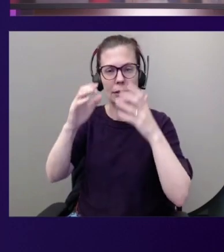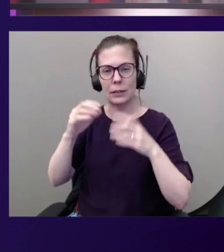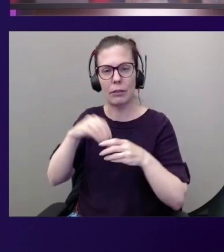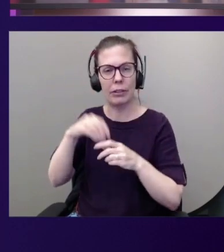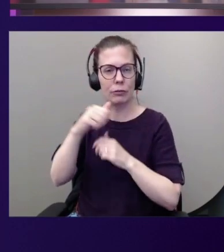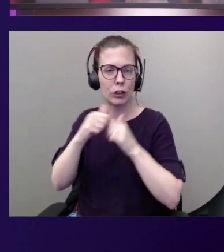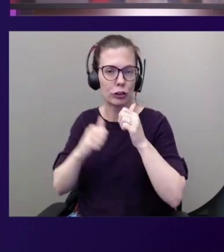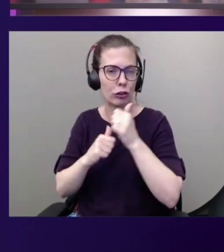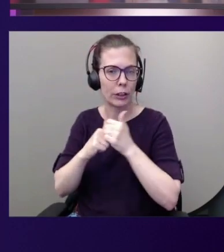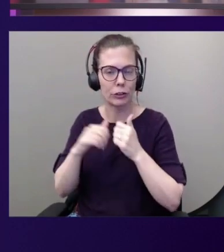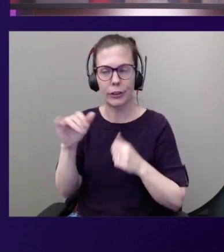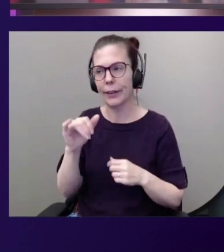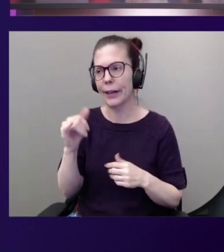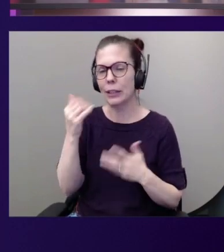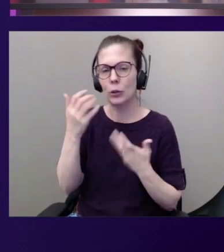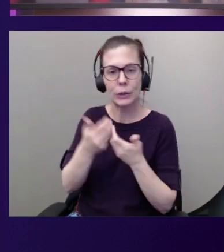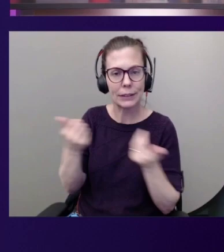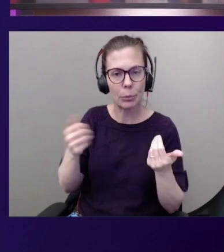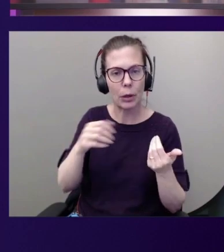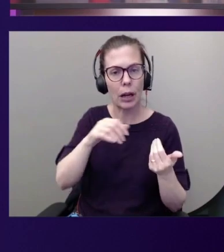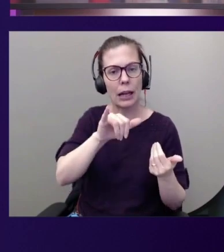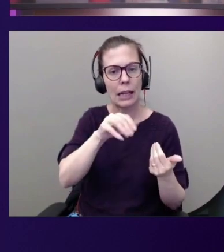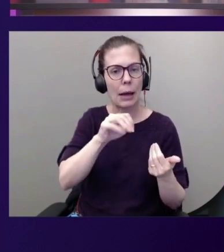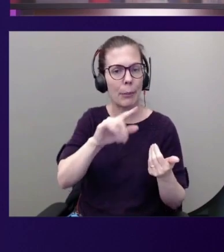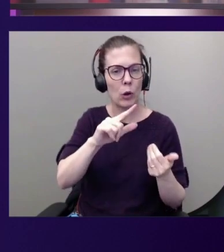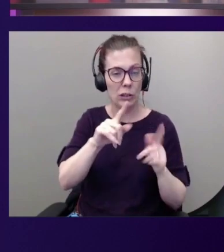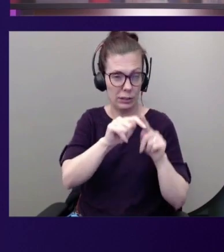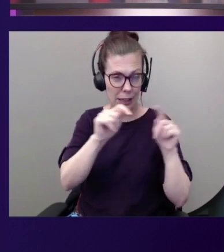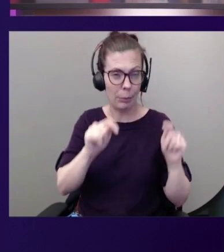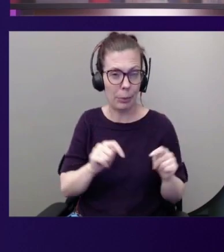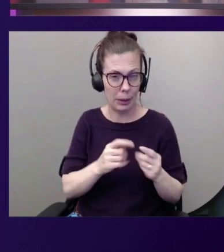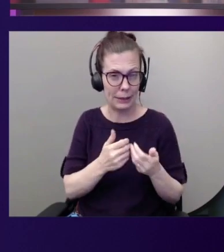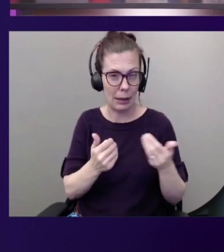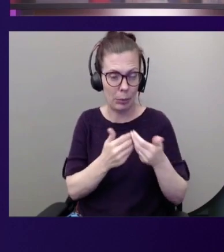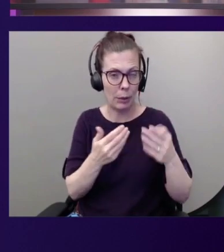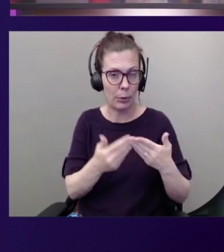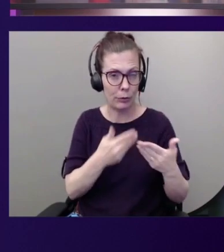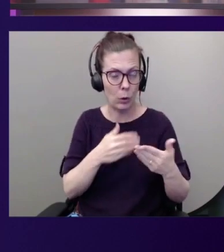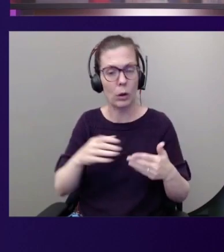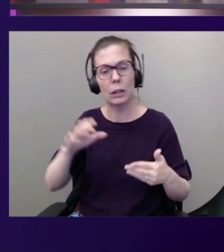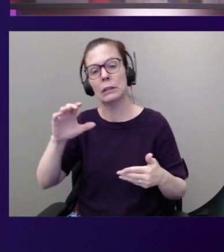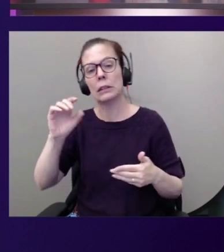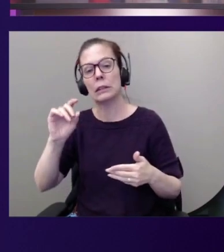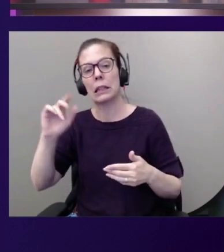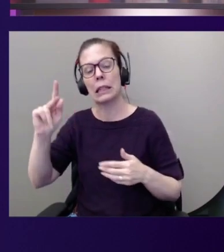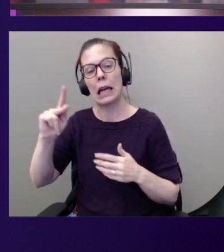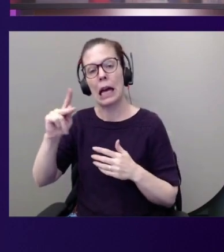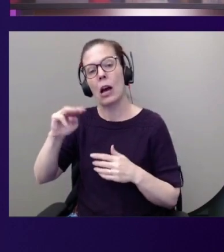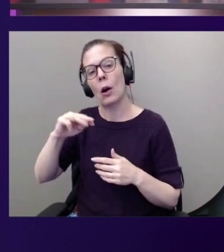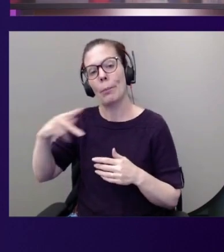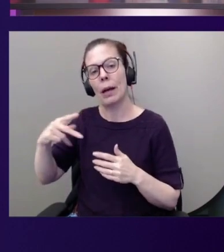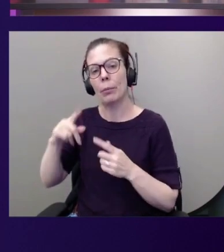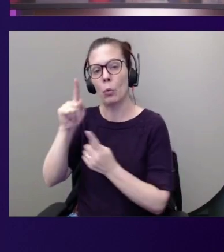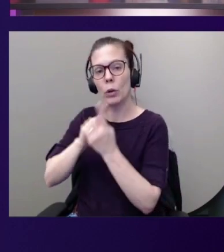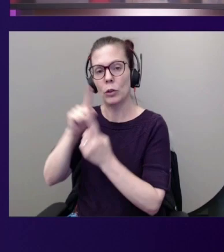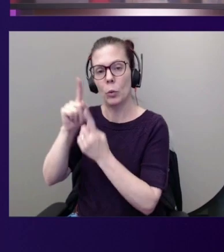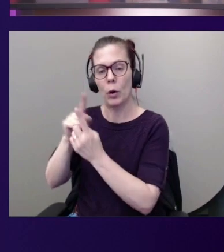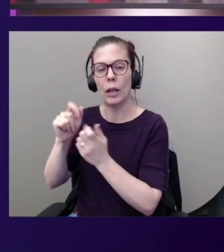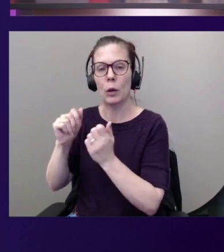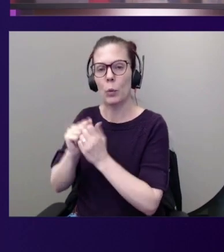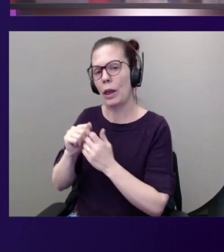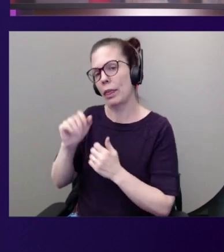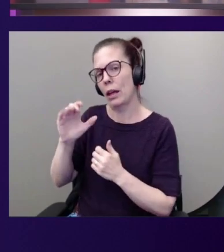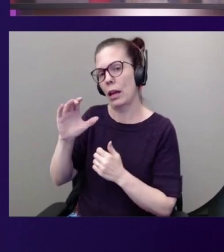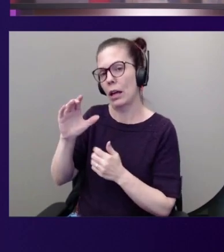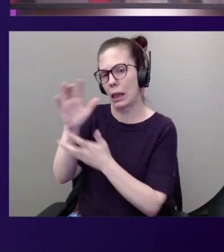how you would have separated your YAML templates out before. And CDK stacks are mapped one-to-one with CloudFormation stacks. The example I